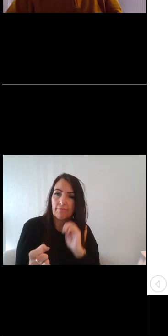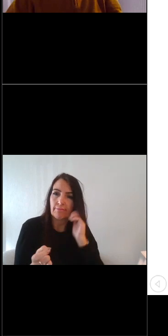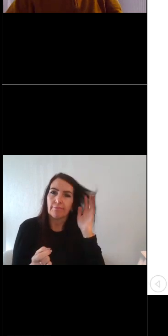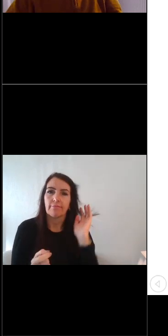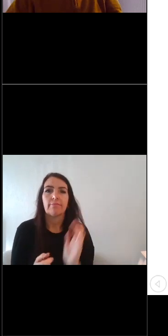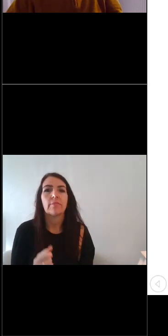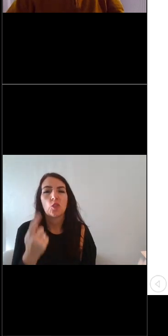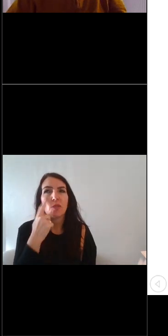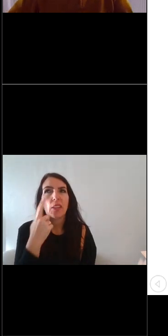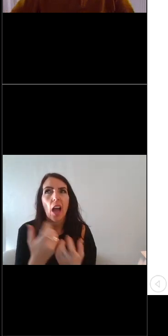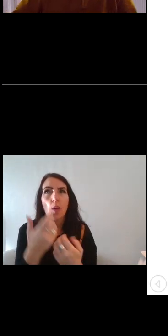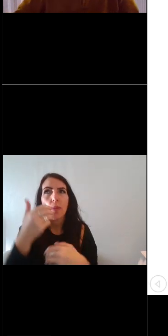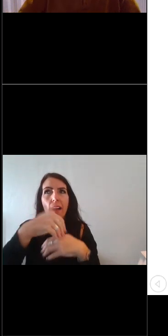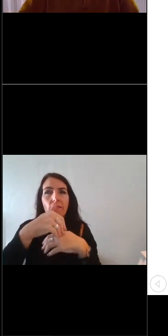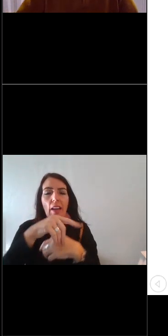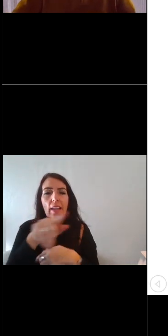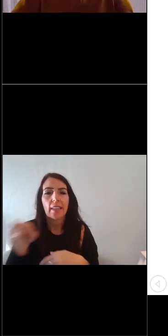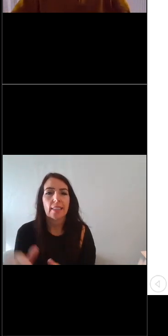is important.